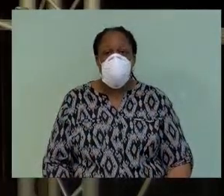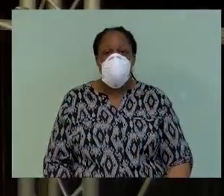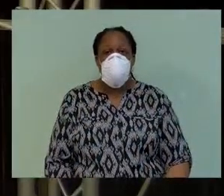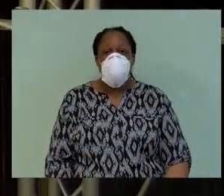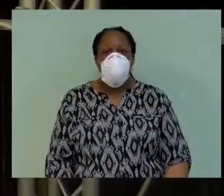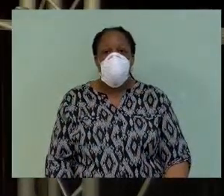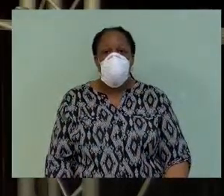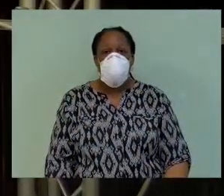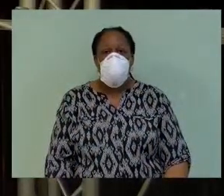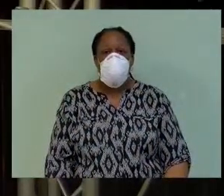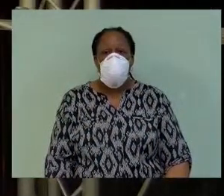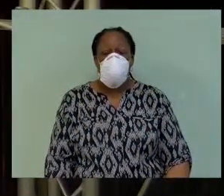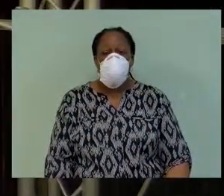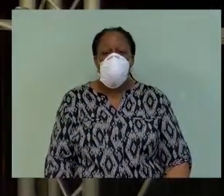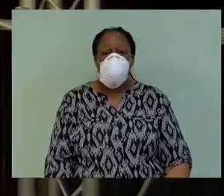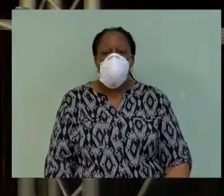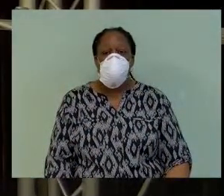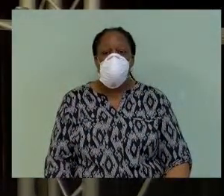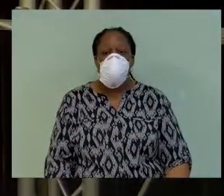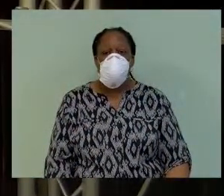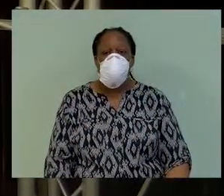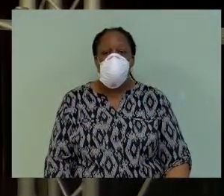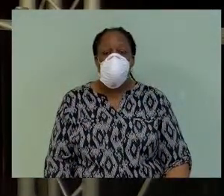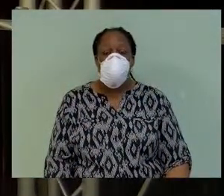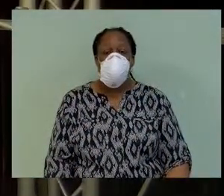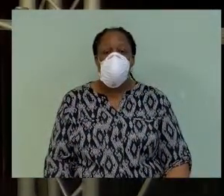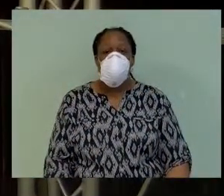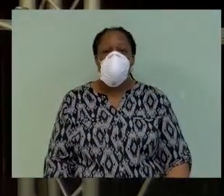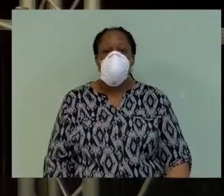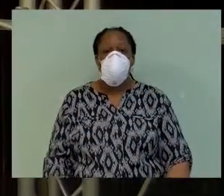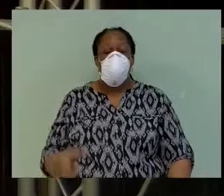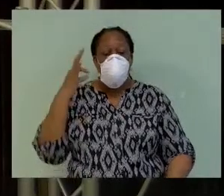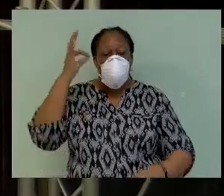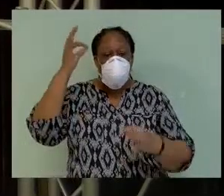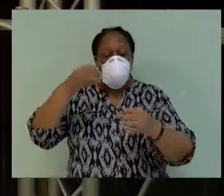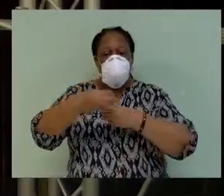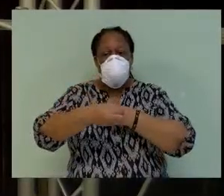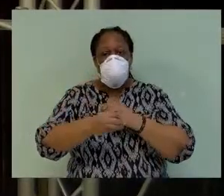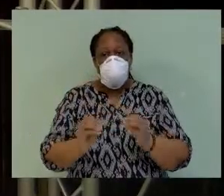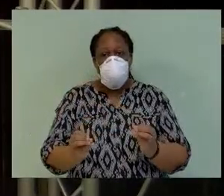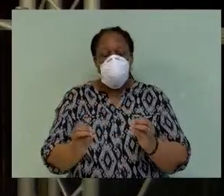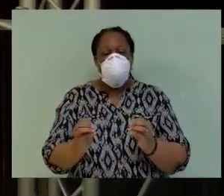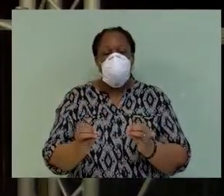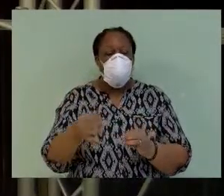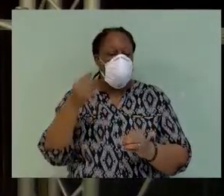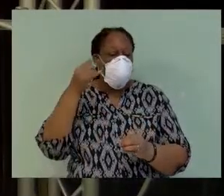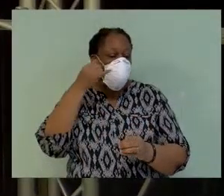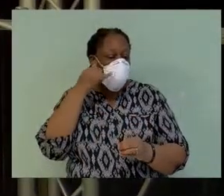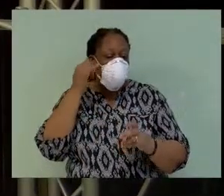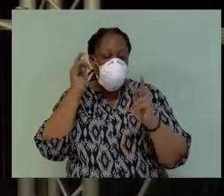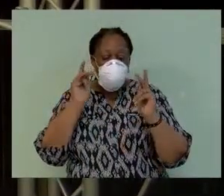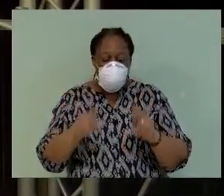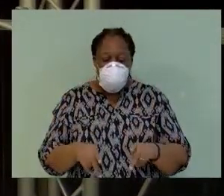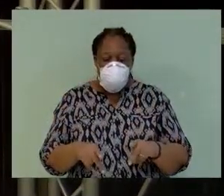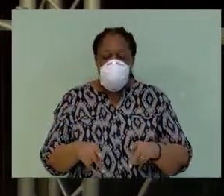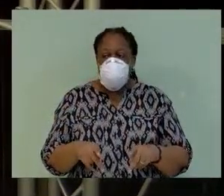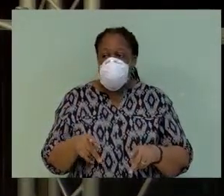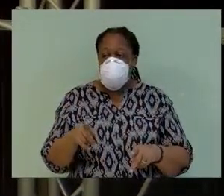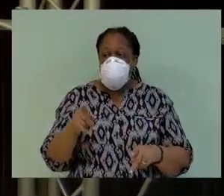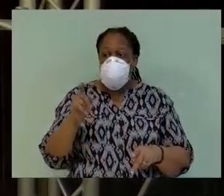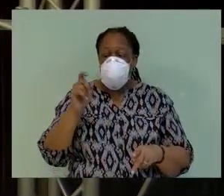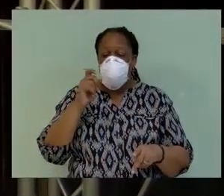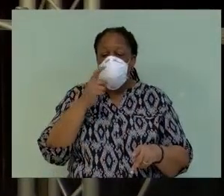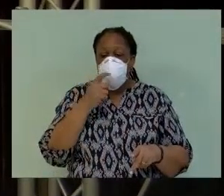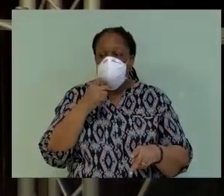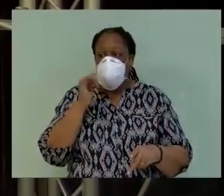call-overs. 4. The court office will contact the parties directly to confirm dates and